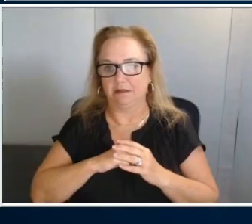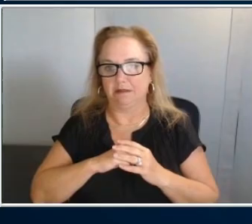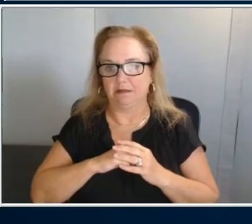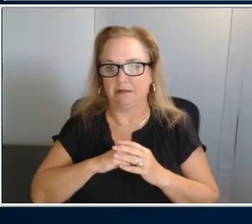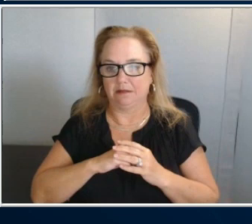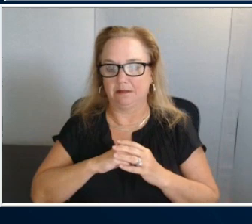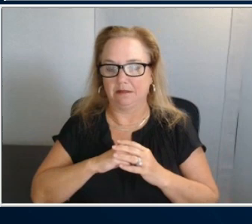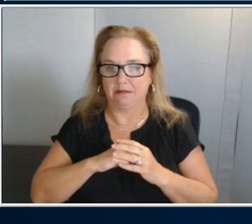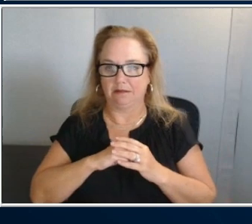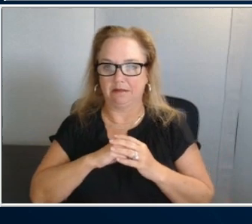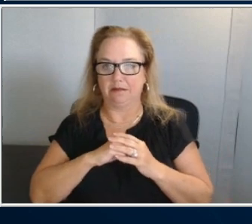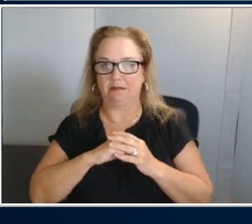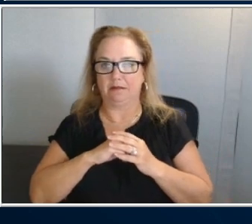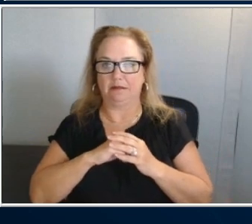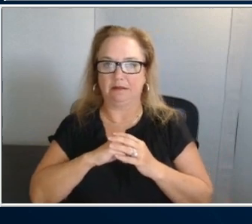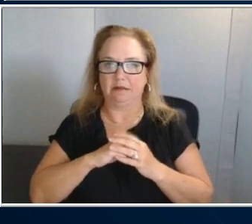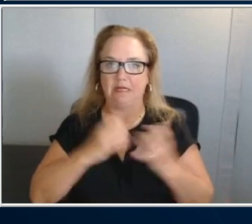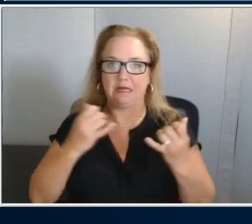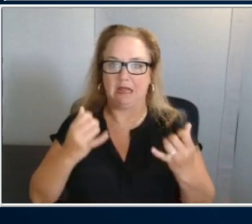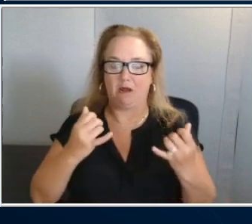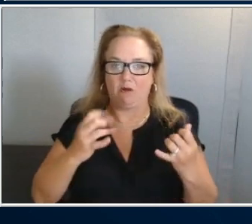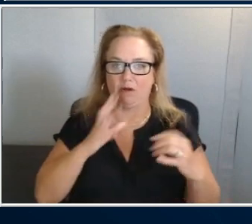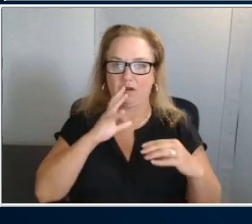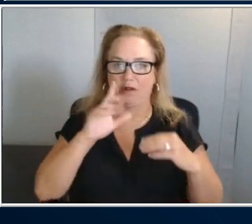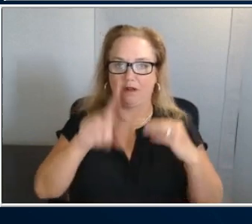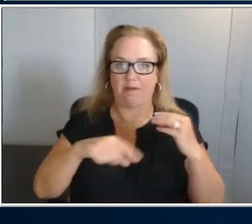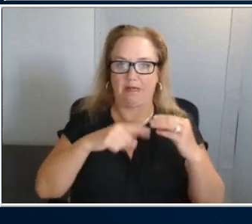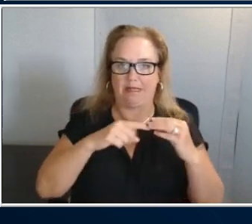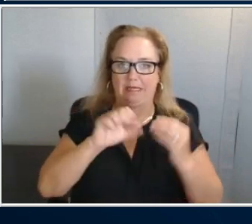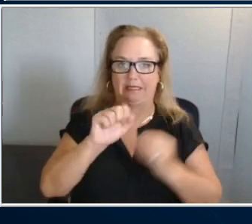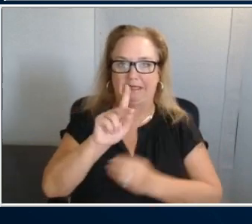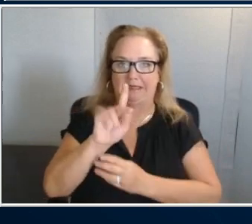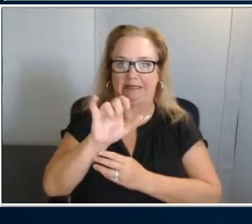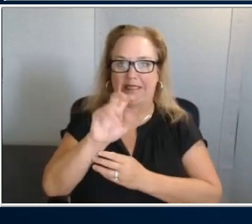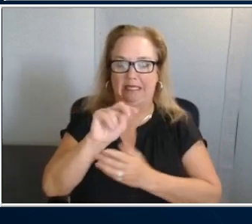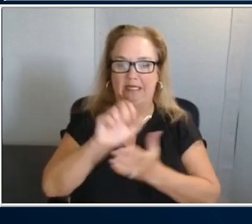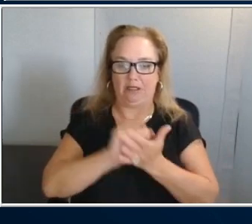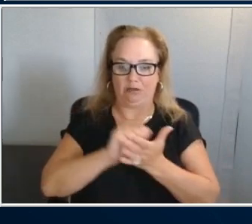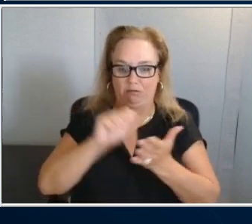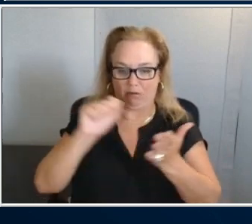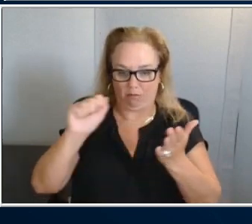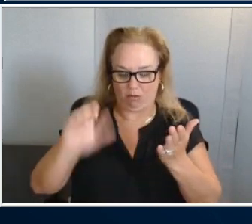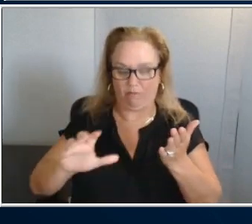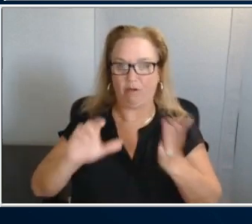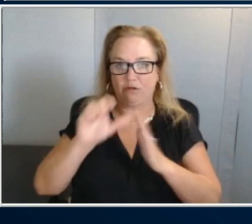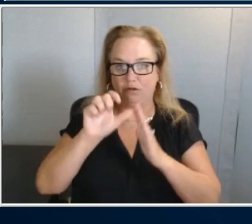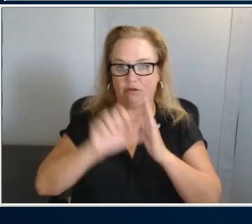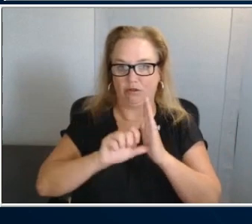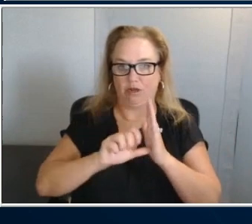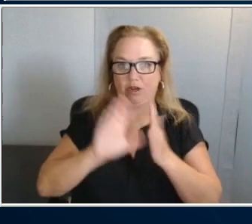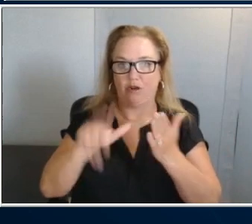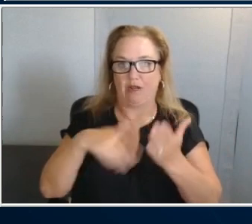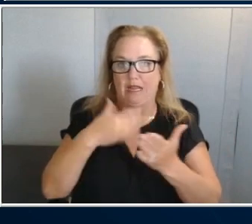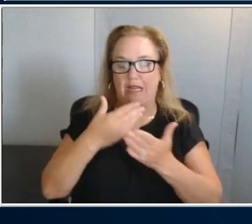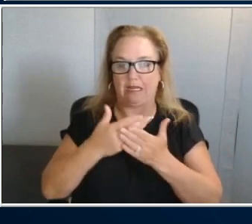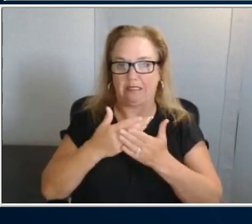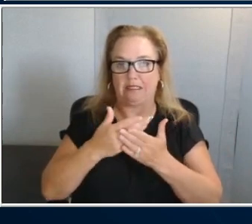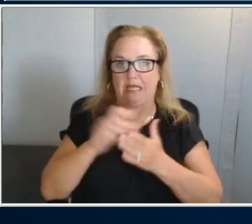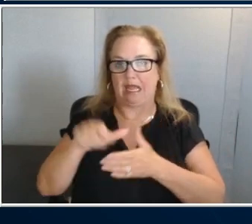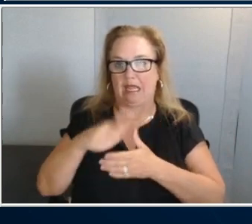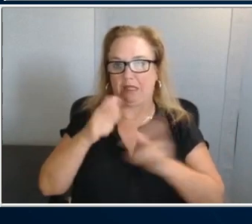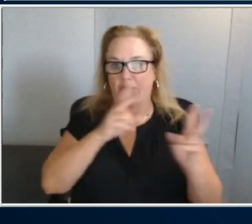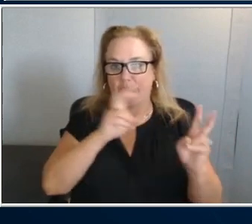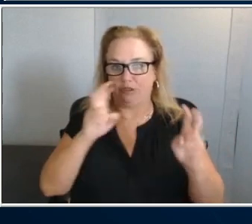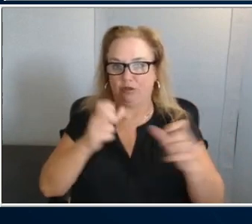Now, we're going to get to that excess skin removal surgery in a moment, but just to be clear, you had all those extra conditions with that